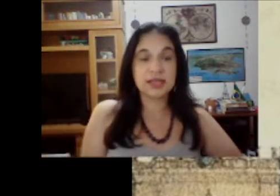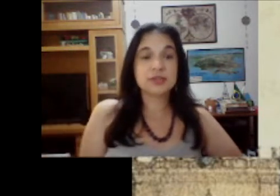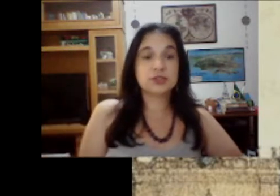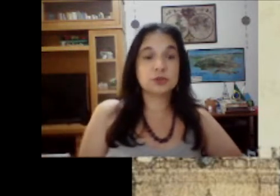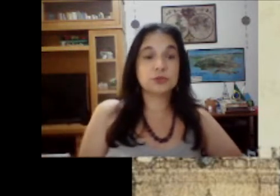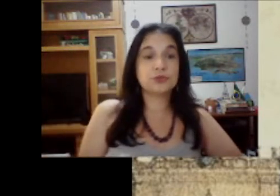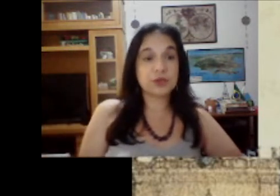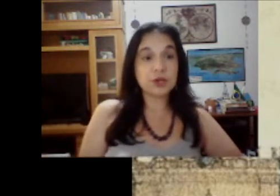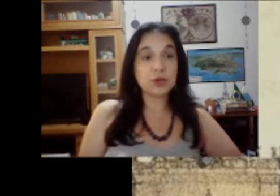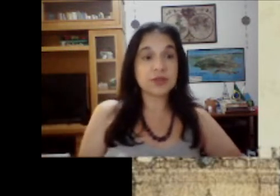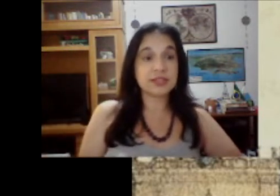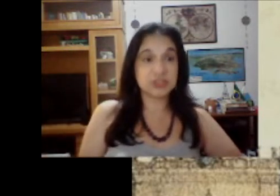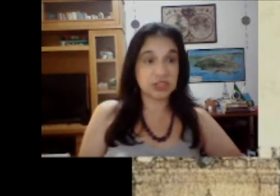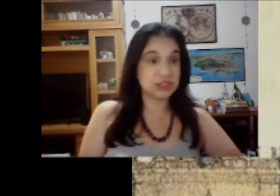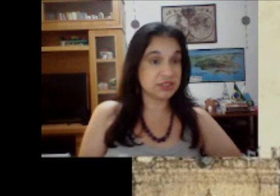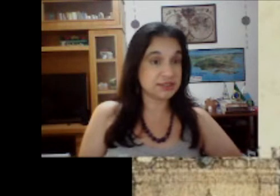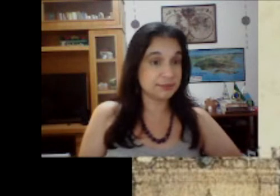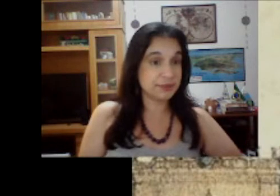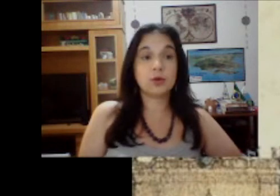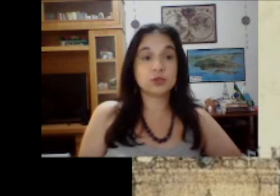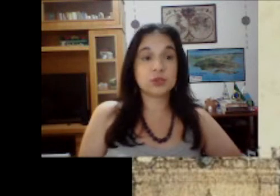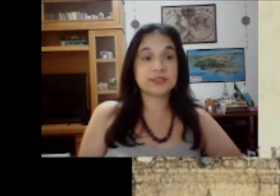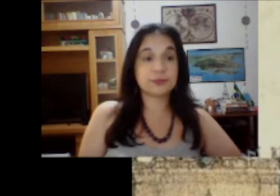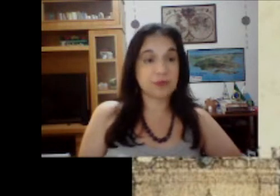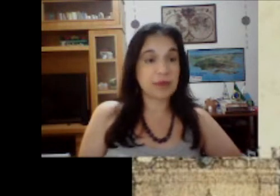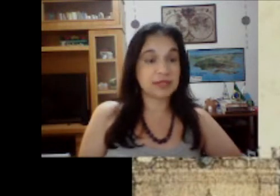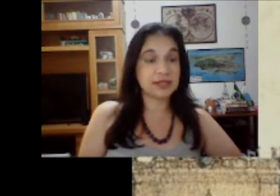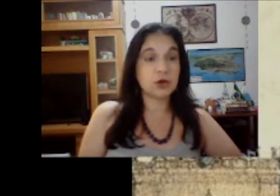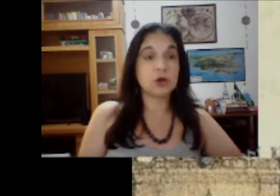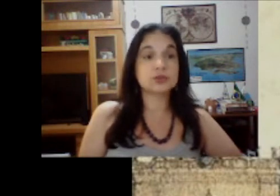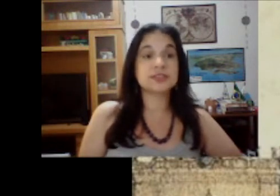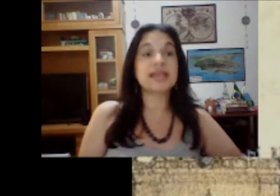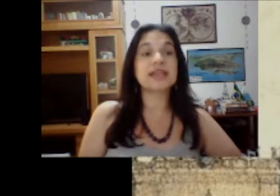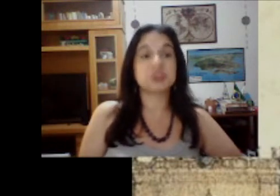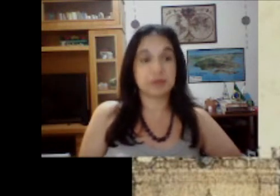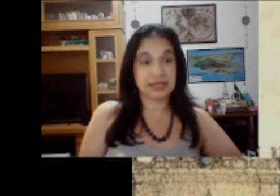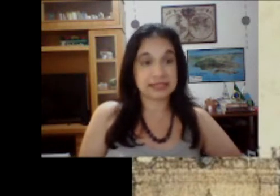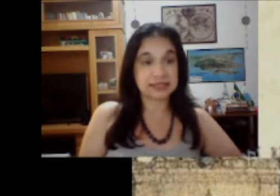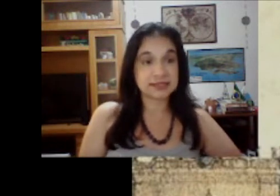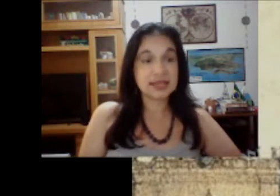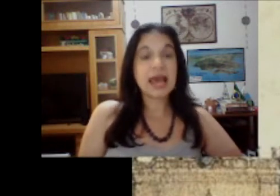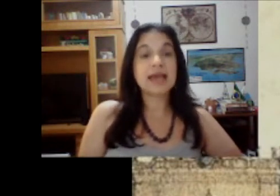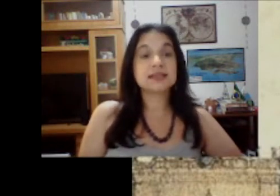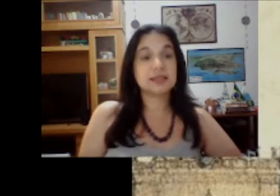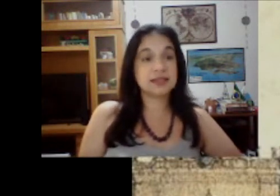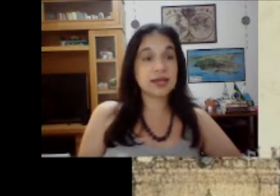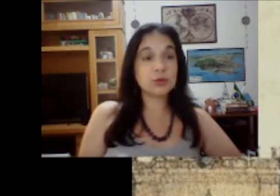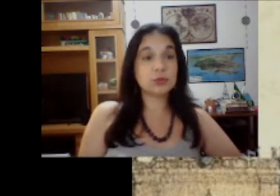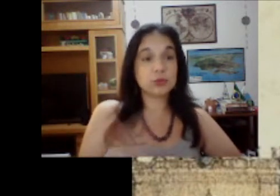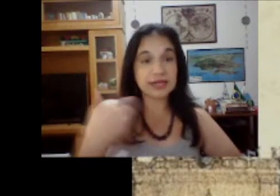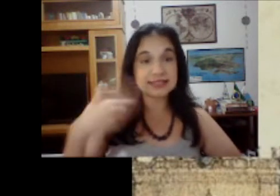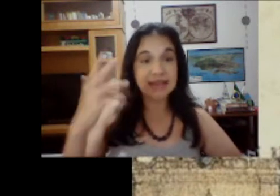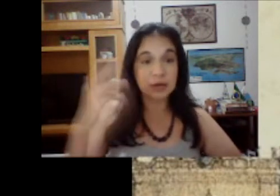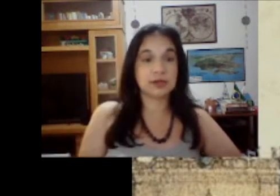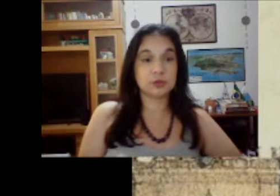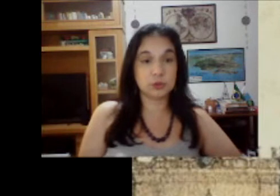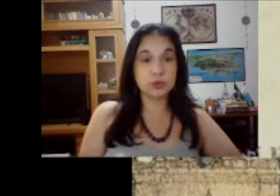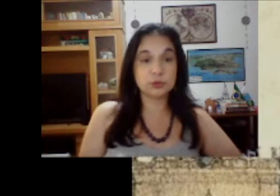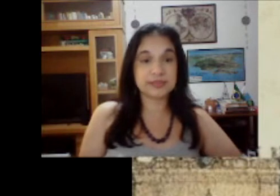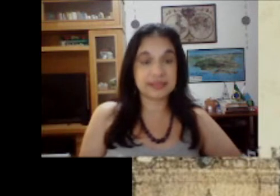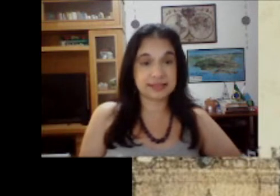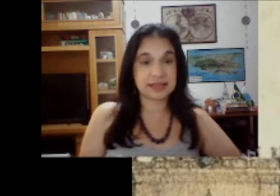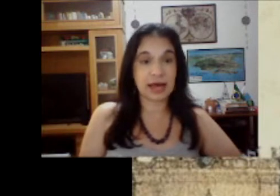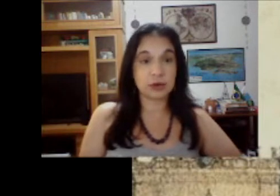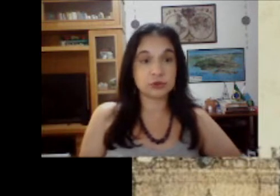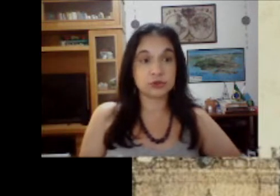belonged to very wealthy judges, which was the family called Teles de Menezes. And they would rent out the